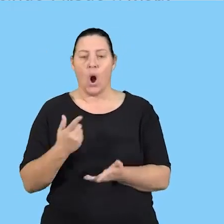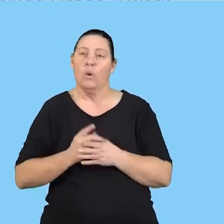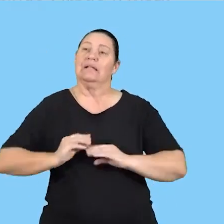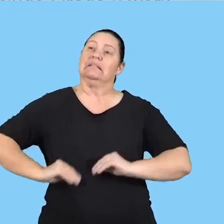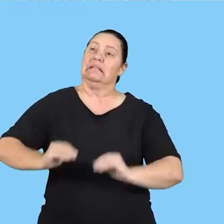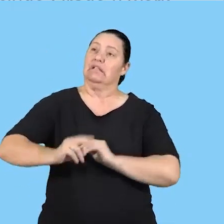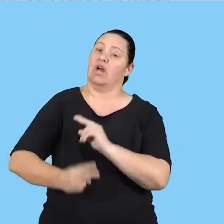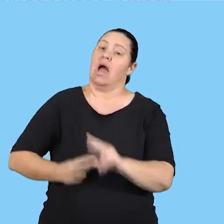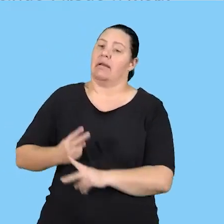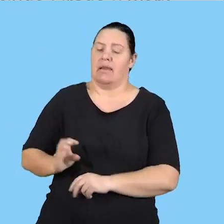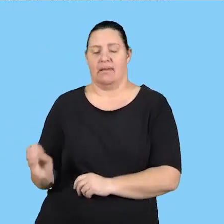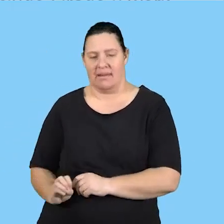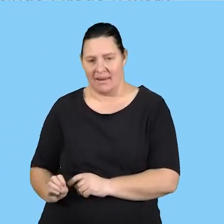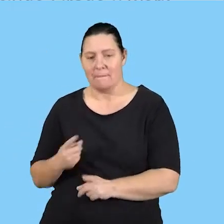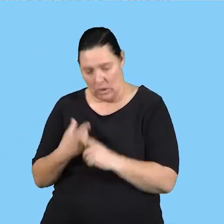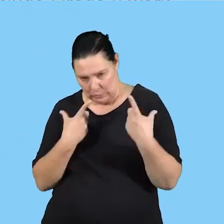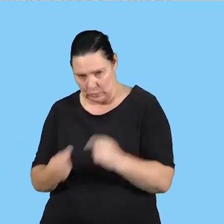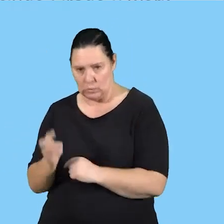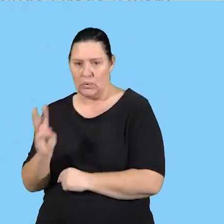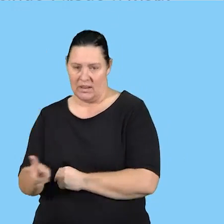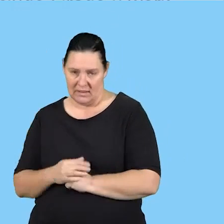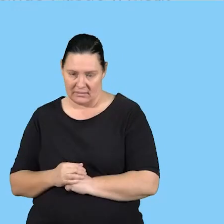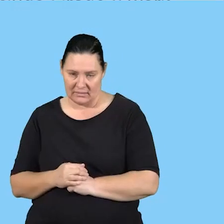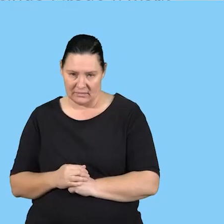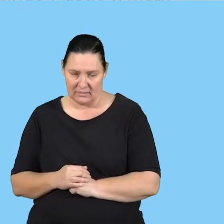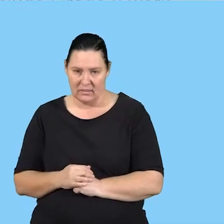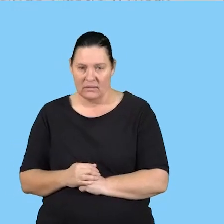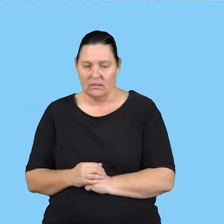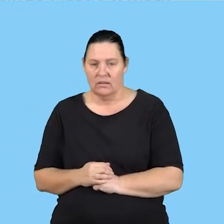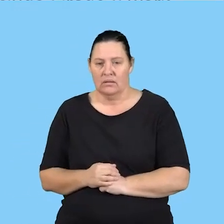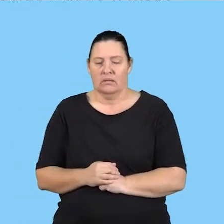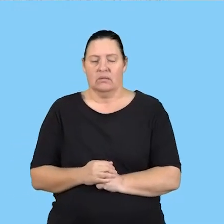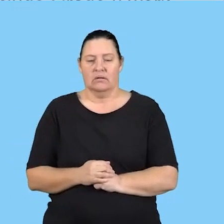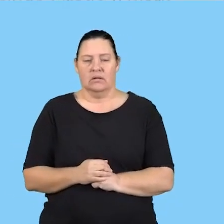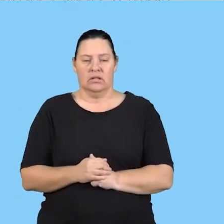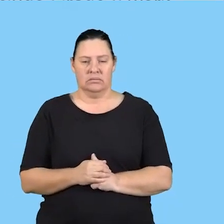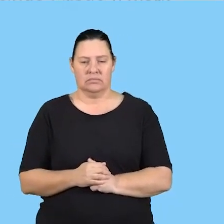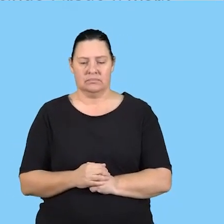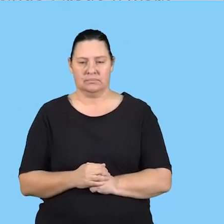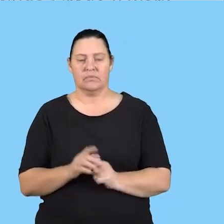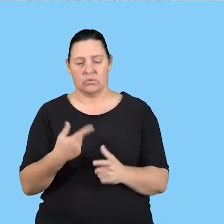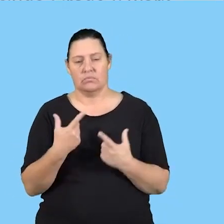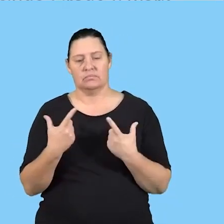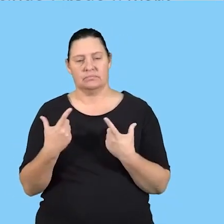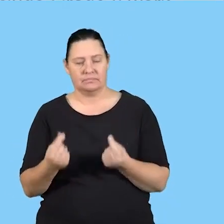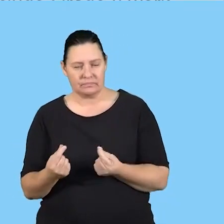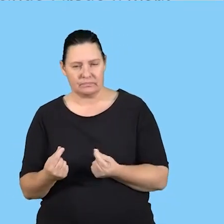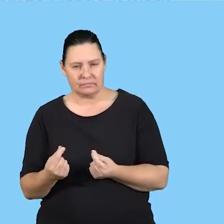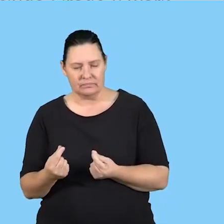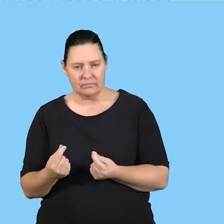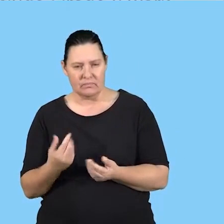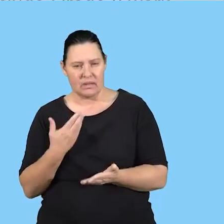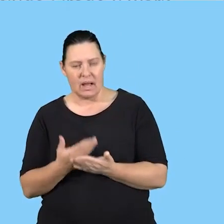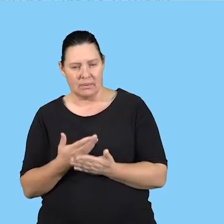be assessed on on Pythagoras theorem, or they will not be